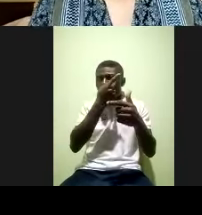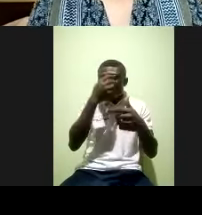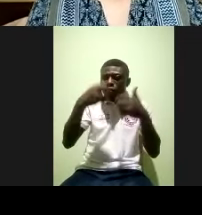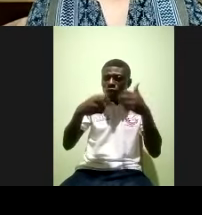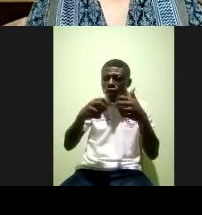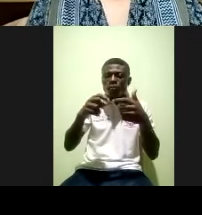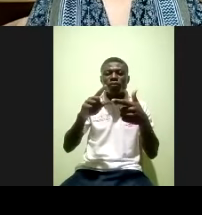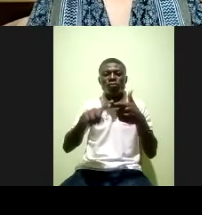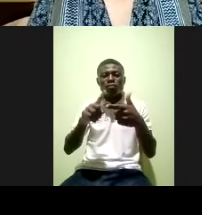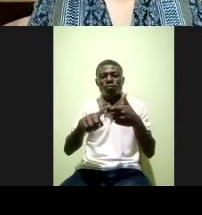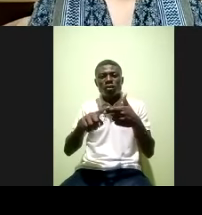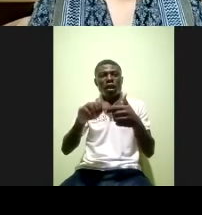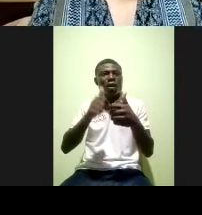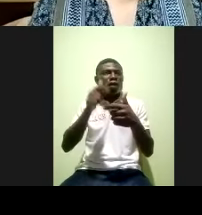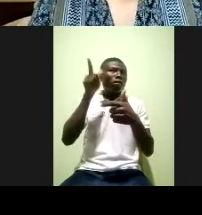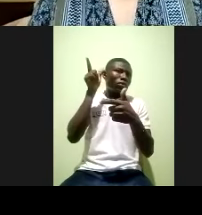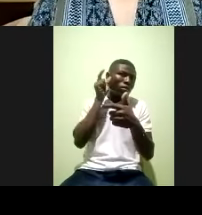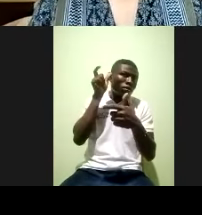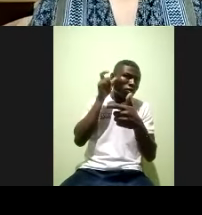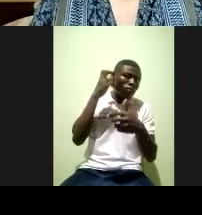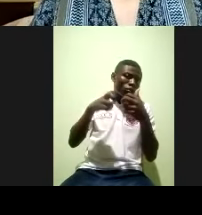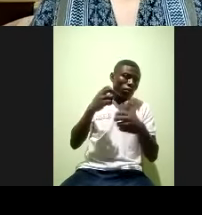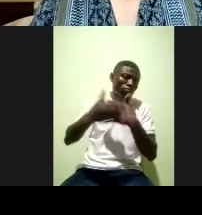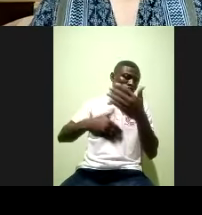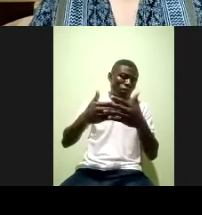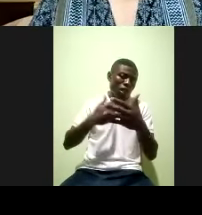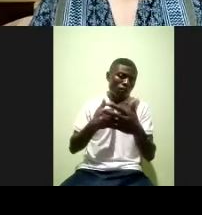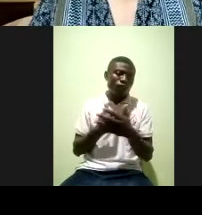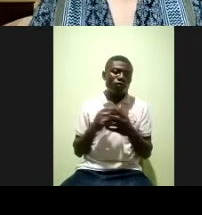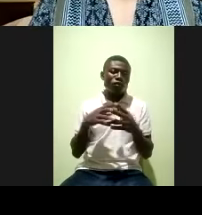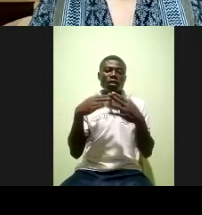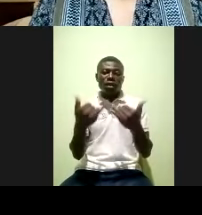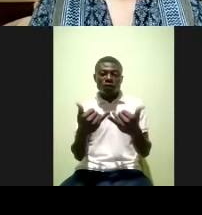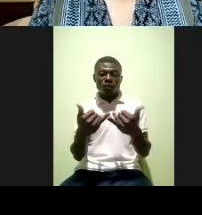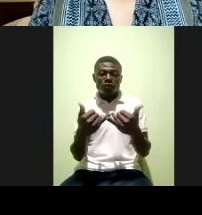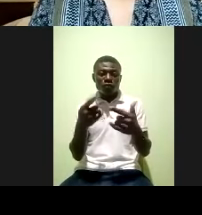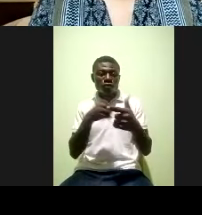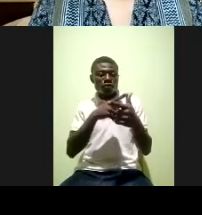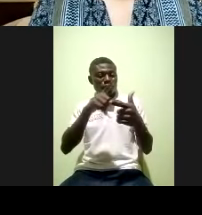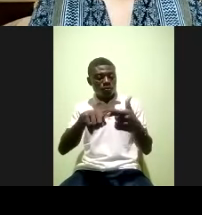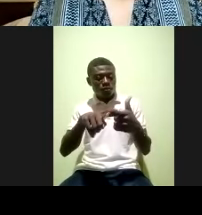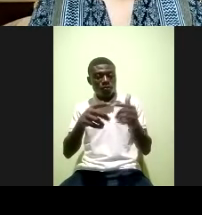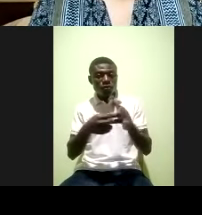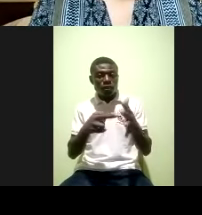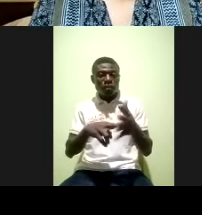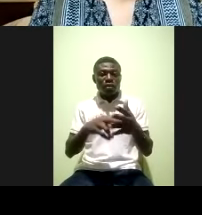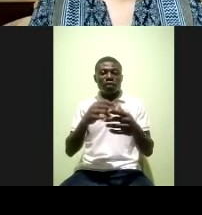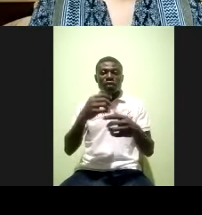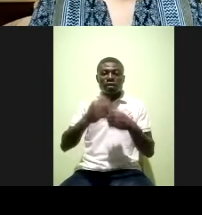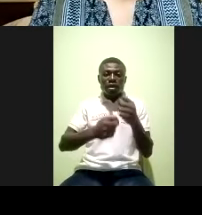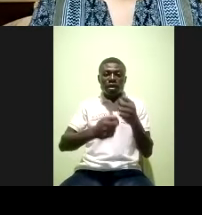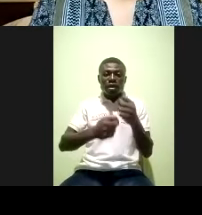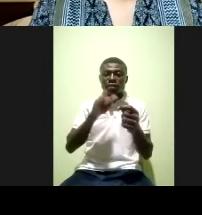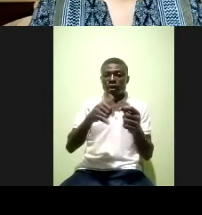to auditory processing issues. So now the types of errors or characteristics and signs